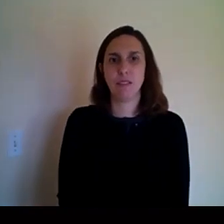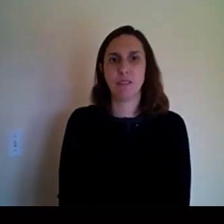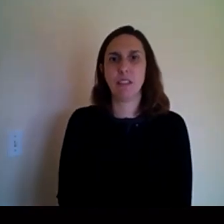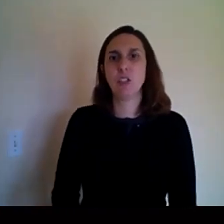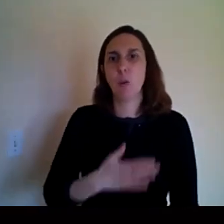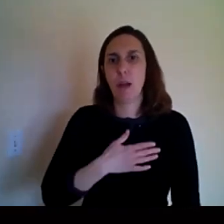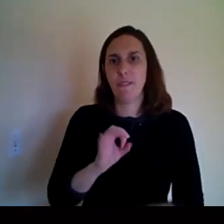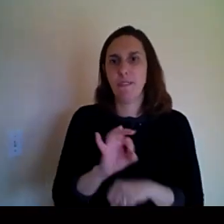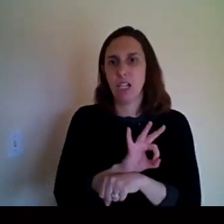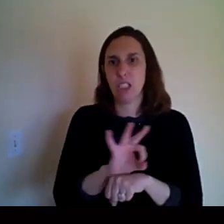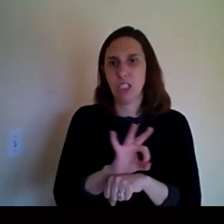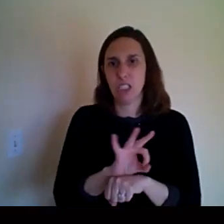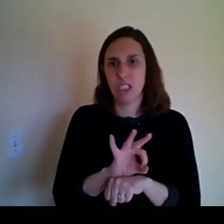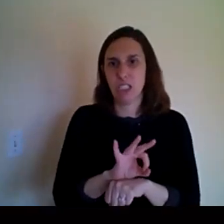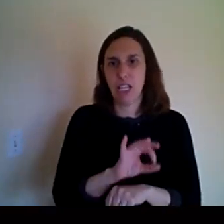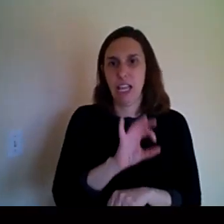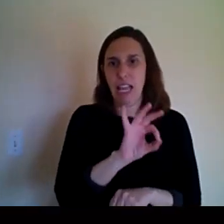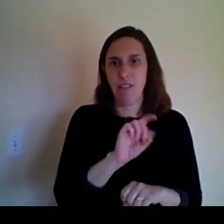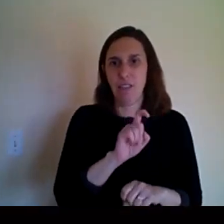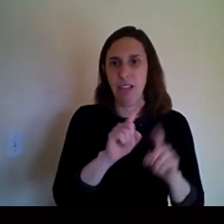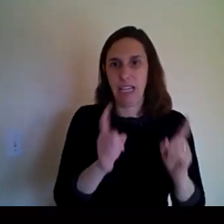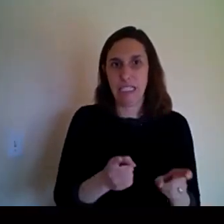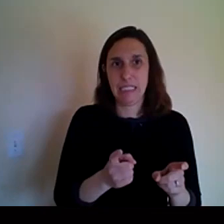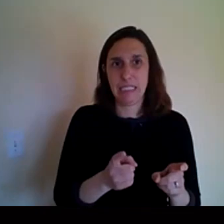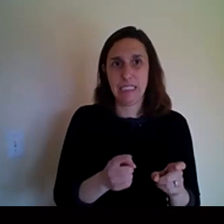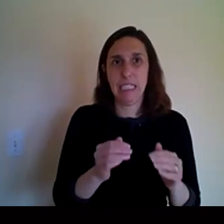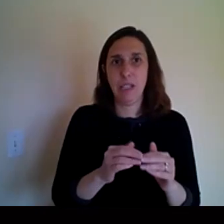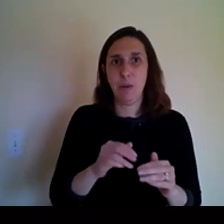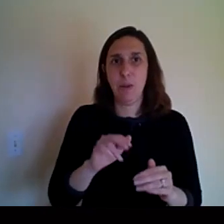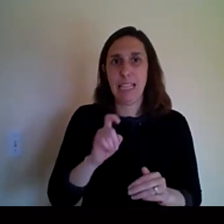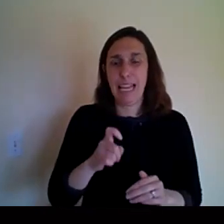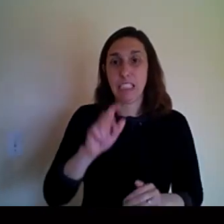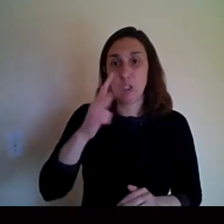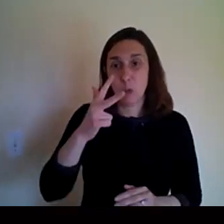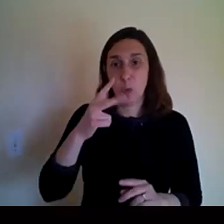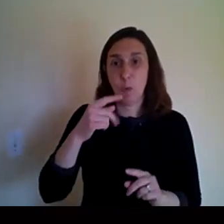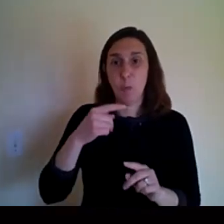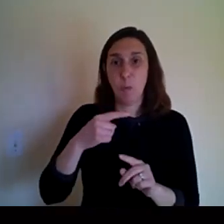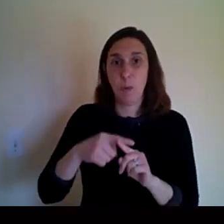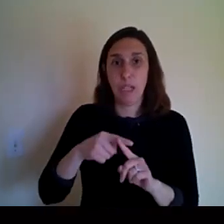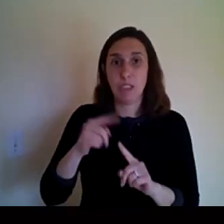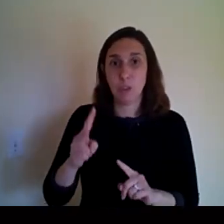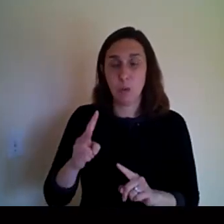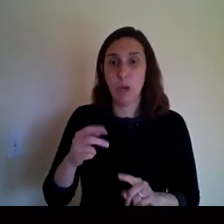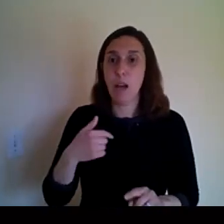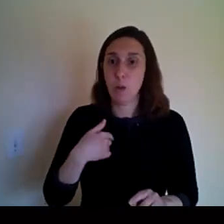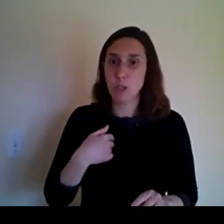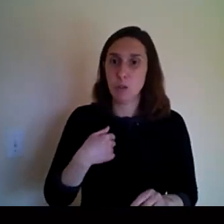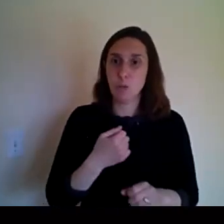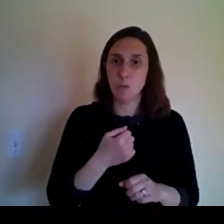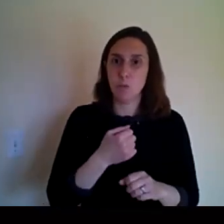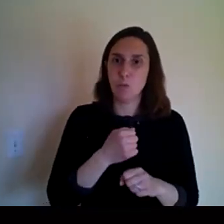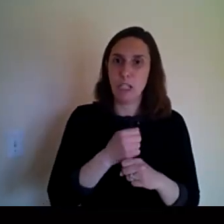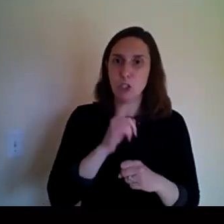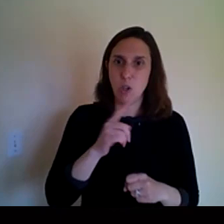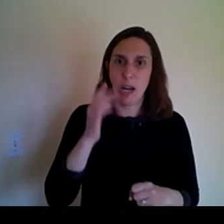f of x equals x cubed plus 2. I'm going to verify its domain.